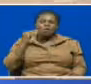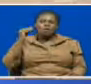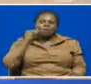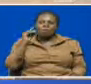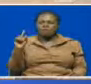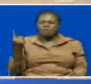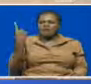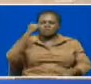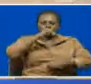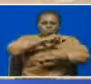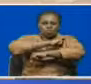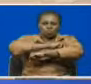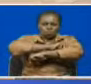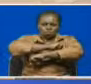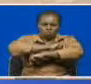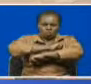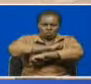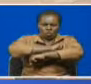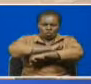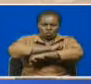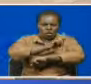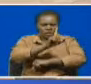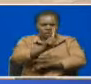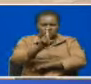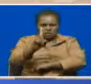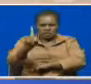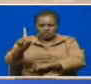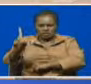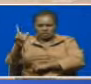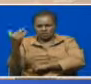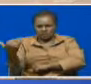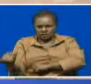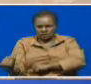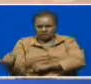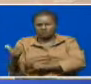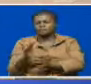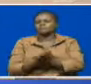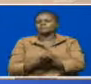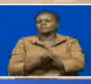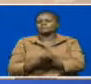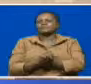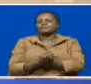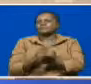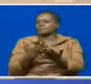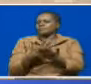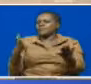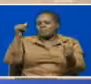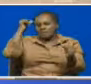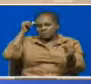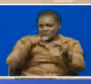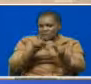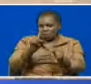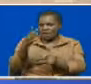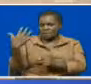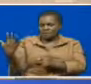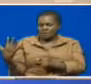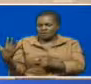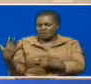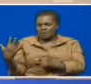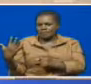the first school of every child. And maybe something we need to remember is